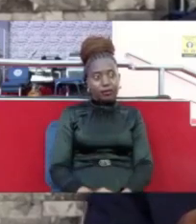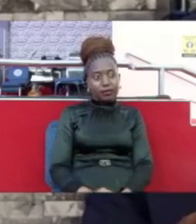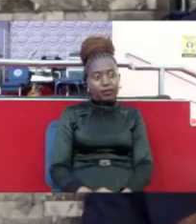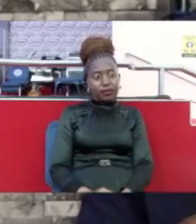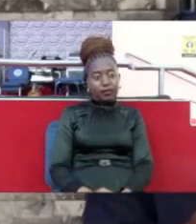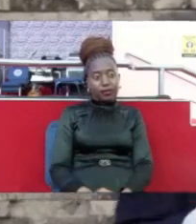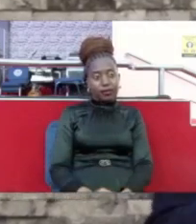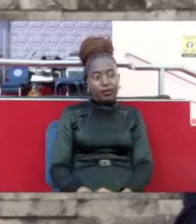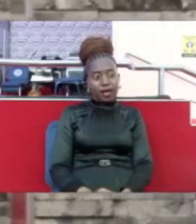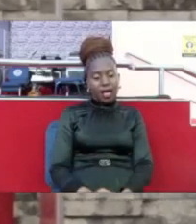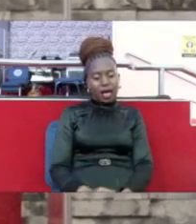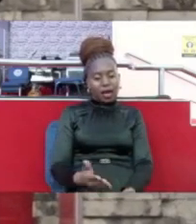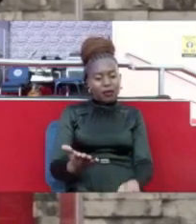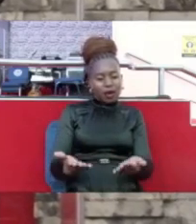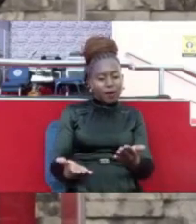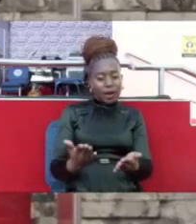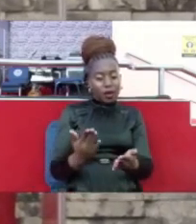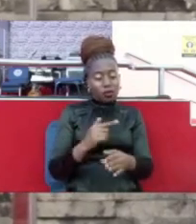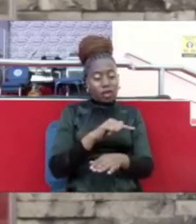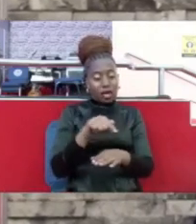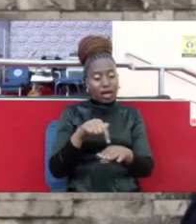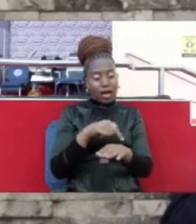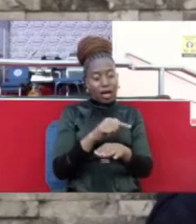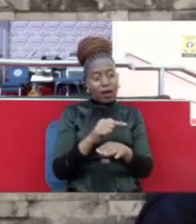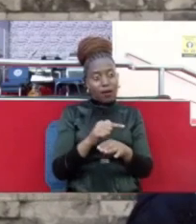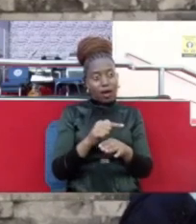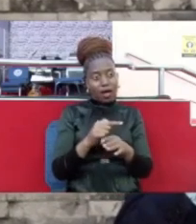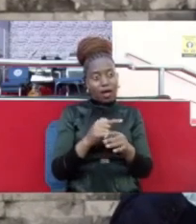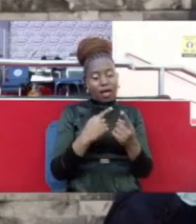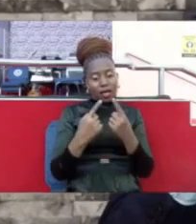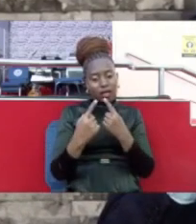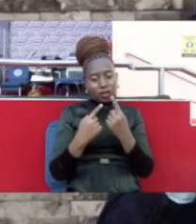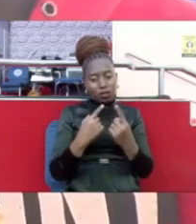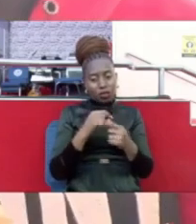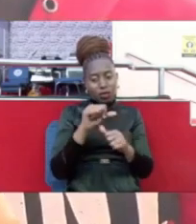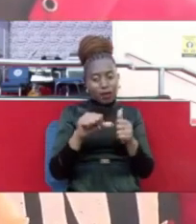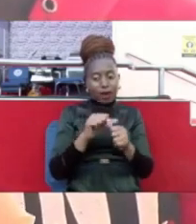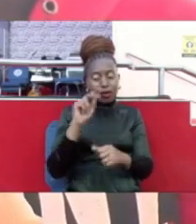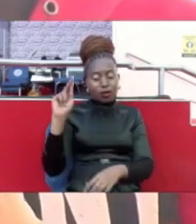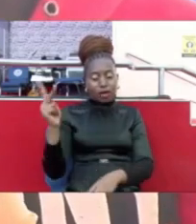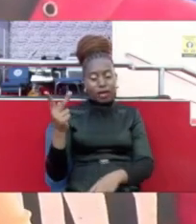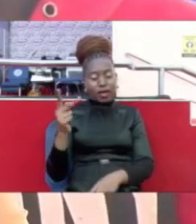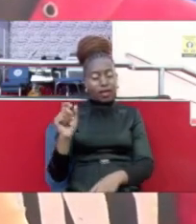an hour with Dr. Toom, who owned Kenya Seed Company,